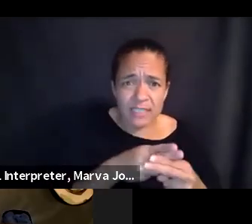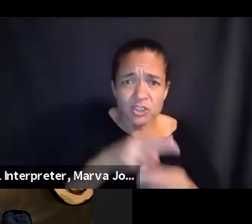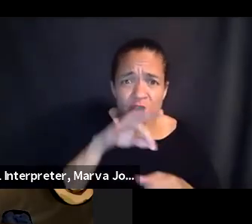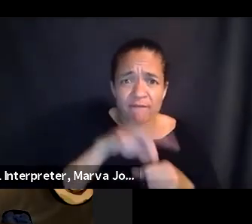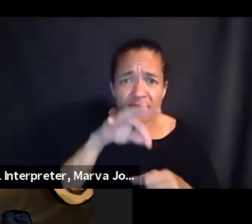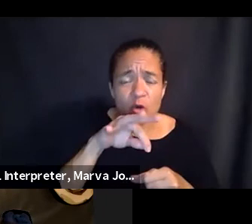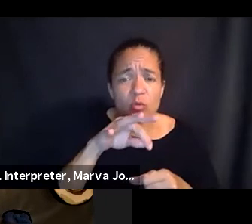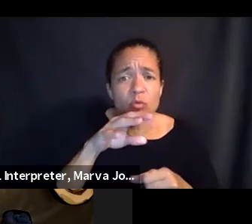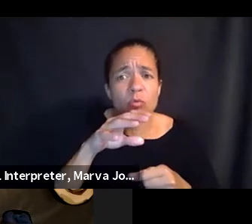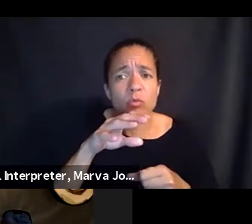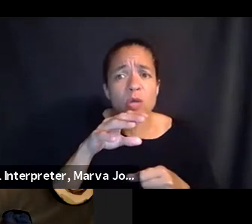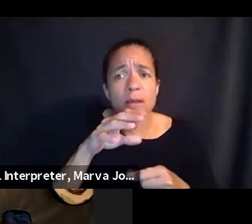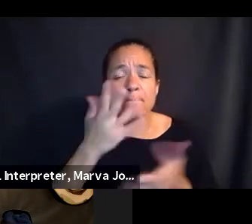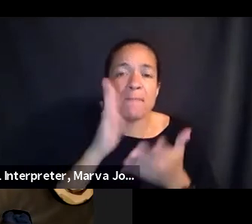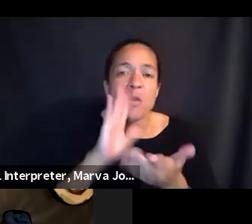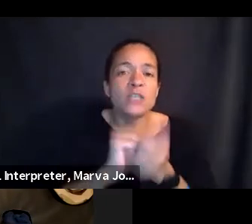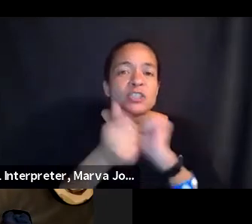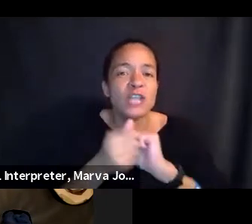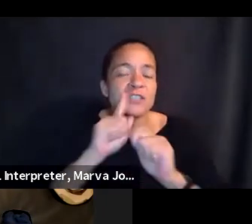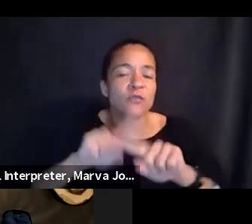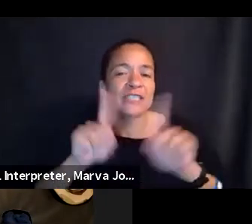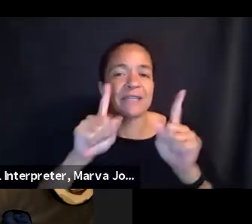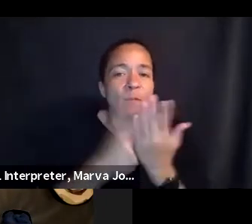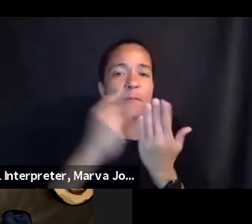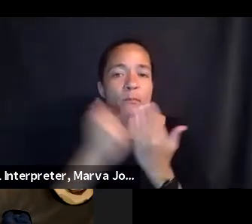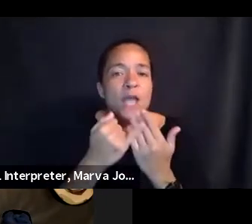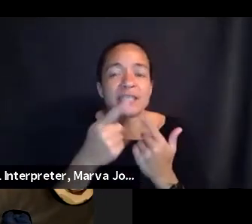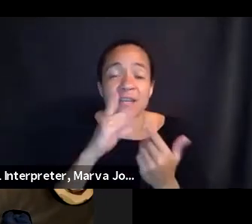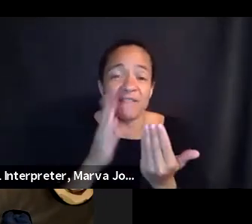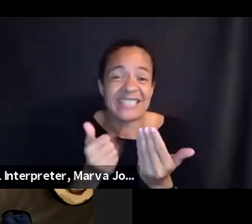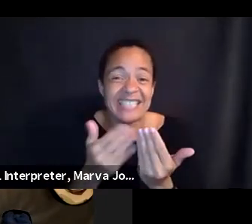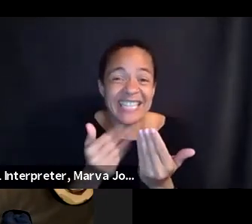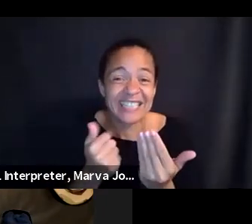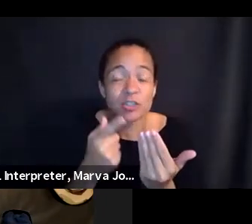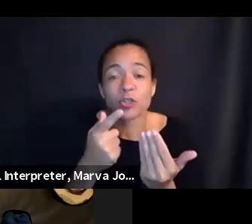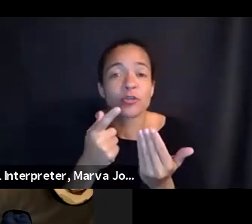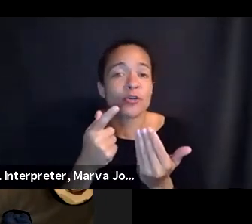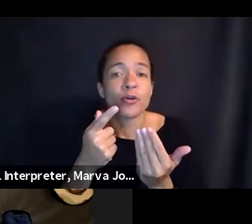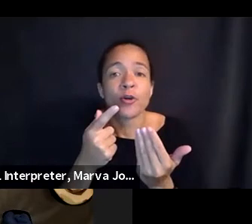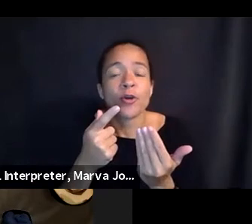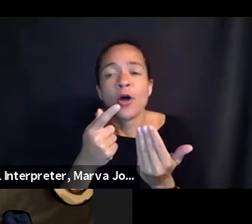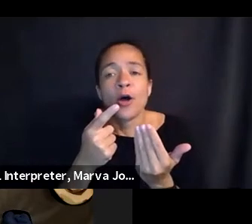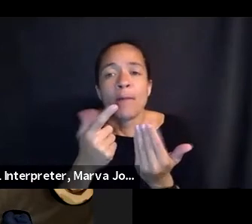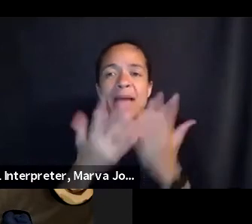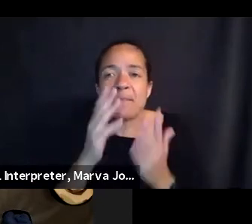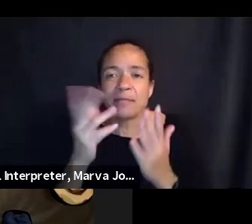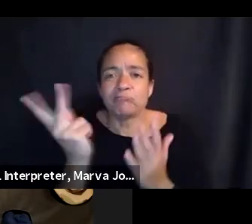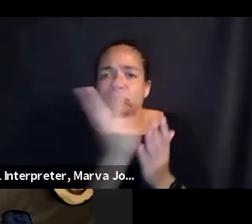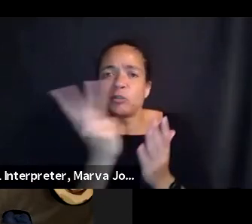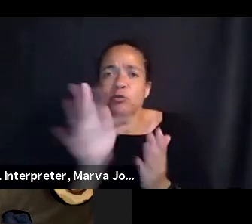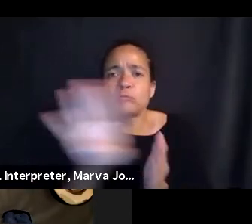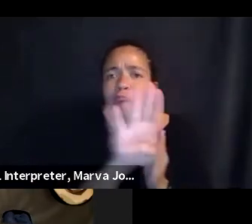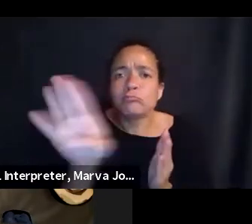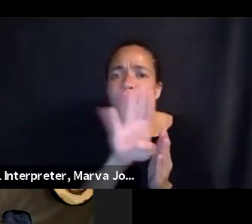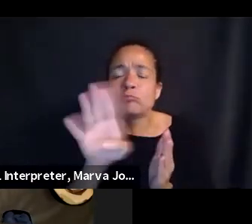What would you change? And if it's easier to answer that offline, maybe the question could be, can Lisa shoot you an email or give you a phone call or